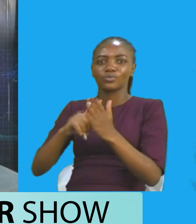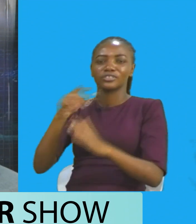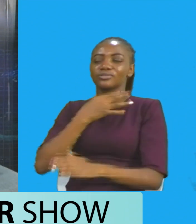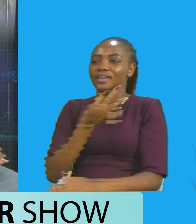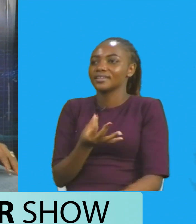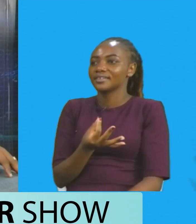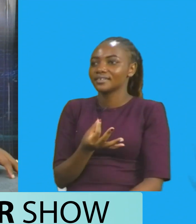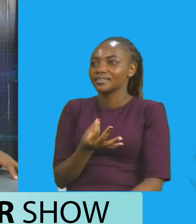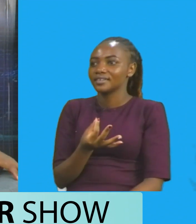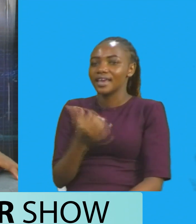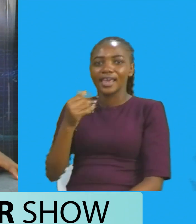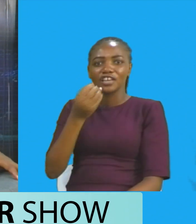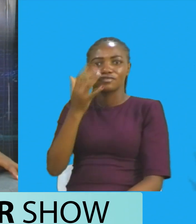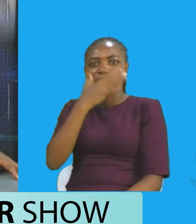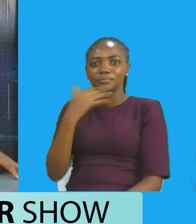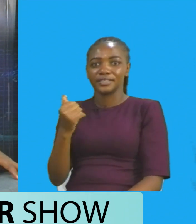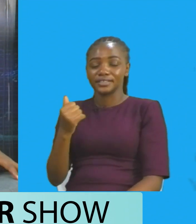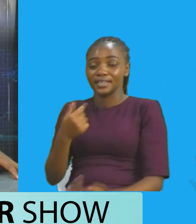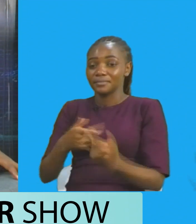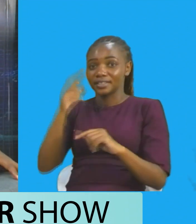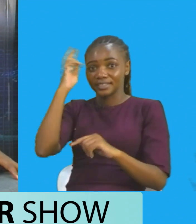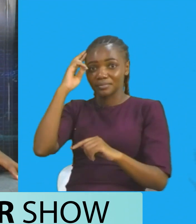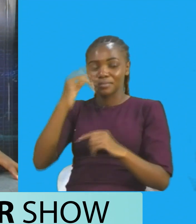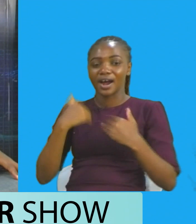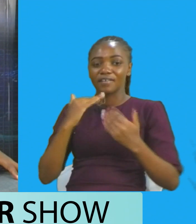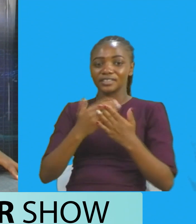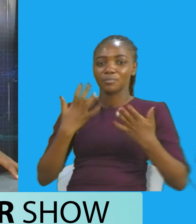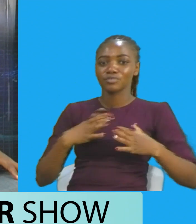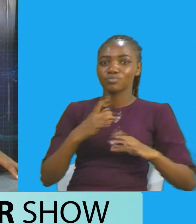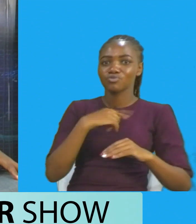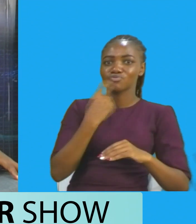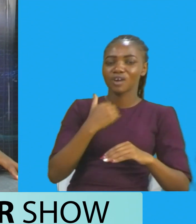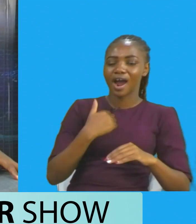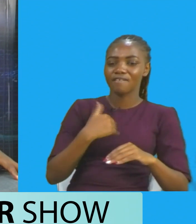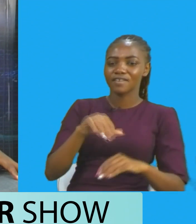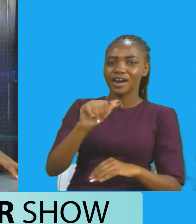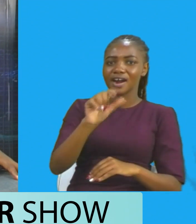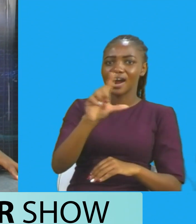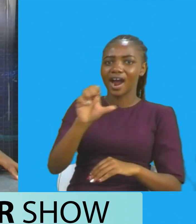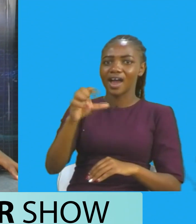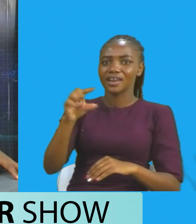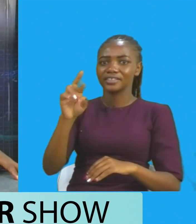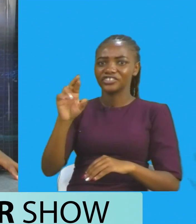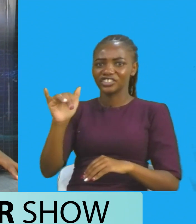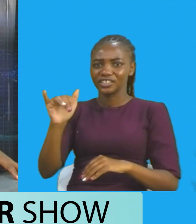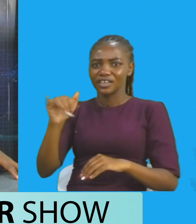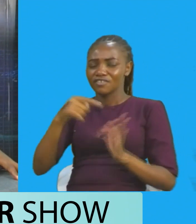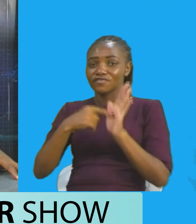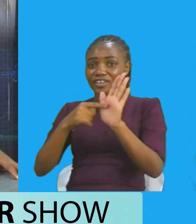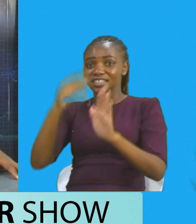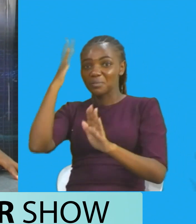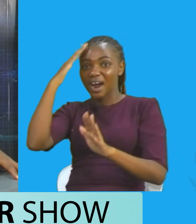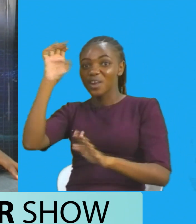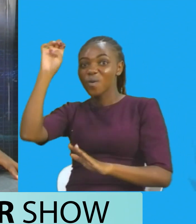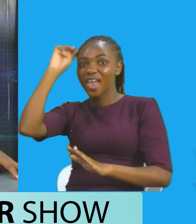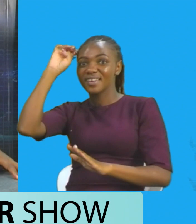eating. Because people who are allergic to certain meals, like Edna here, I'm sure she does, you don't love eating fish, right? People say